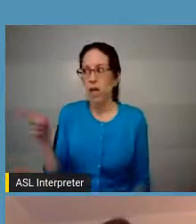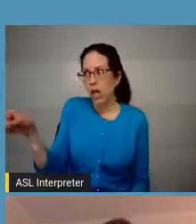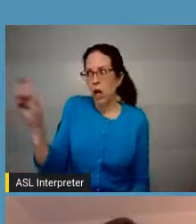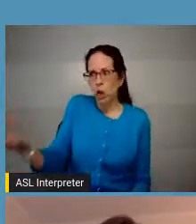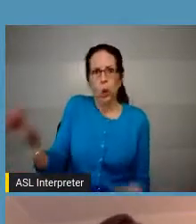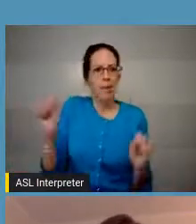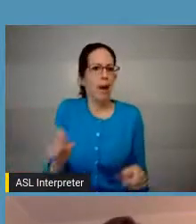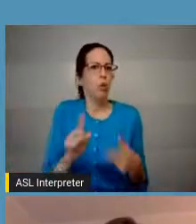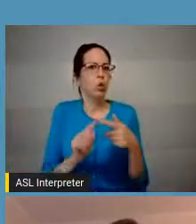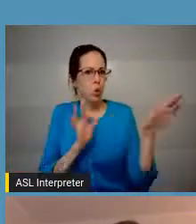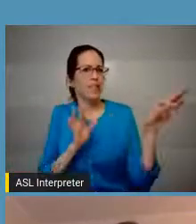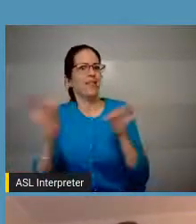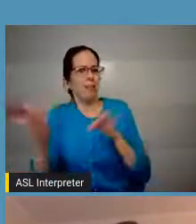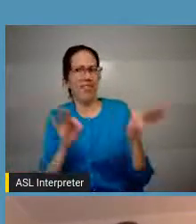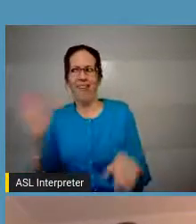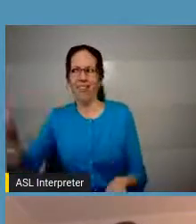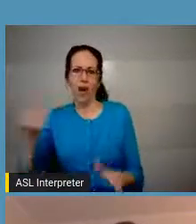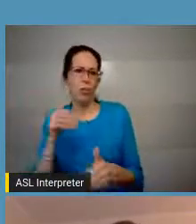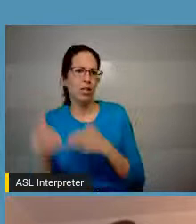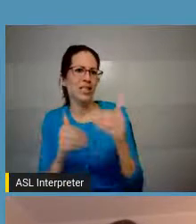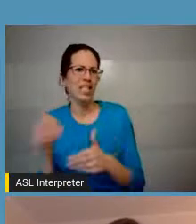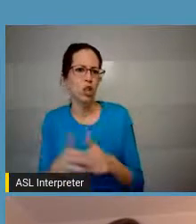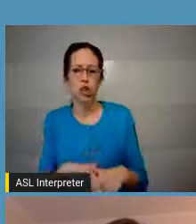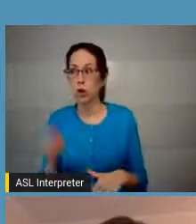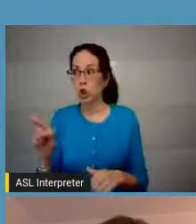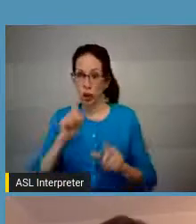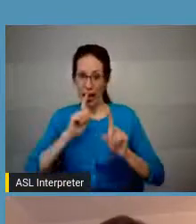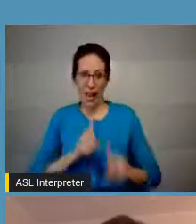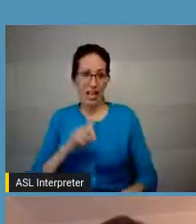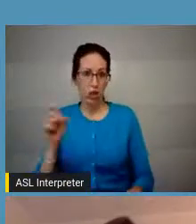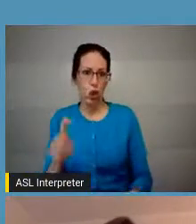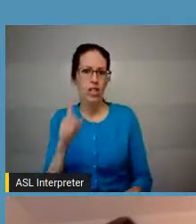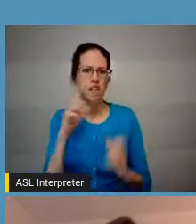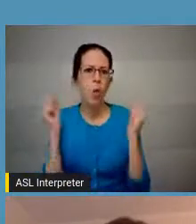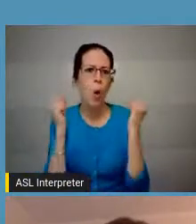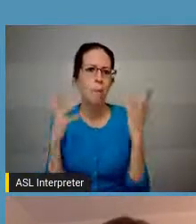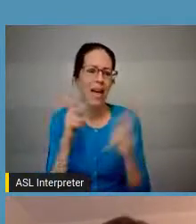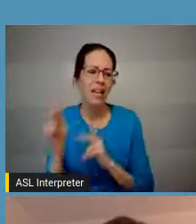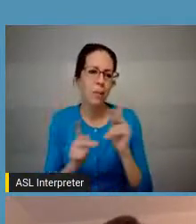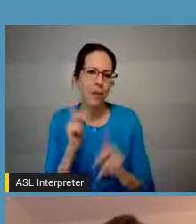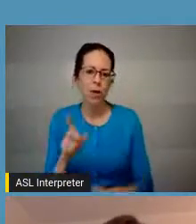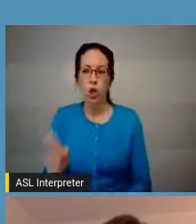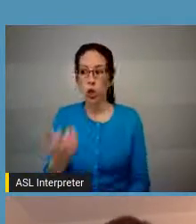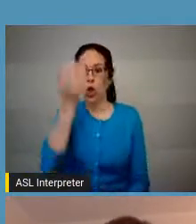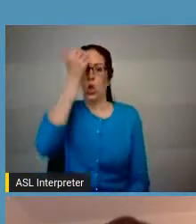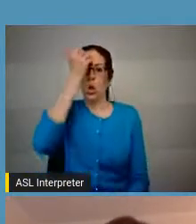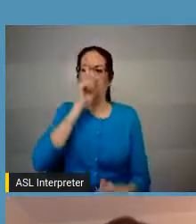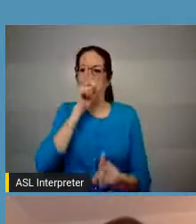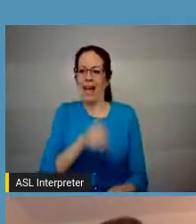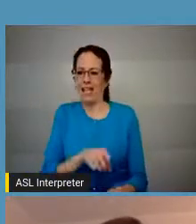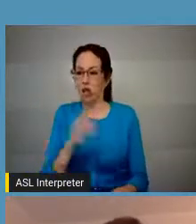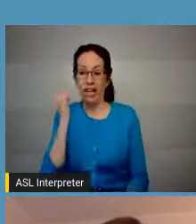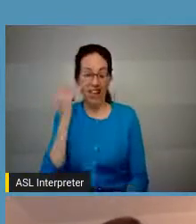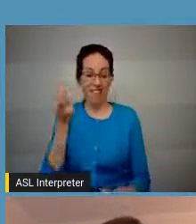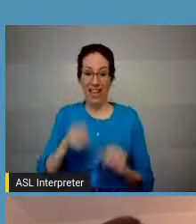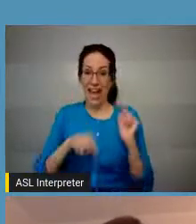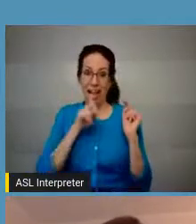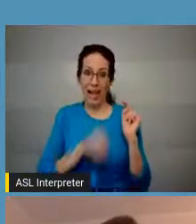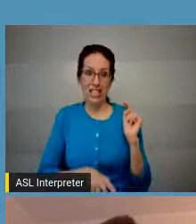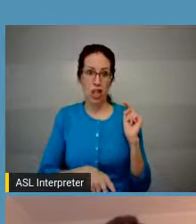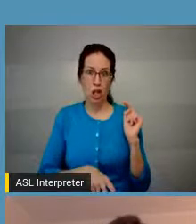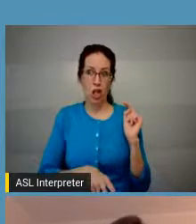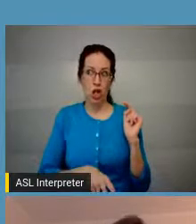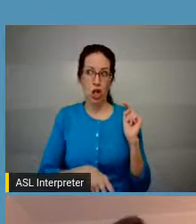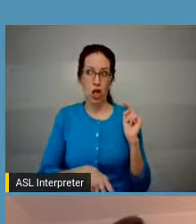through their procedures. They should answer this question for a lot of people, and they should know the answers. And if they can't, you should